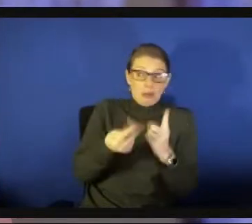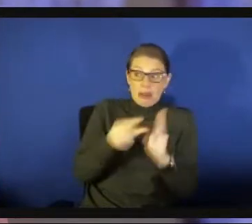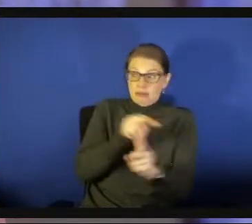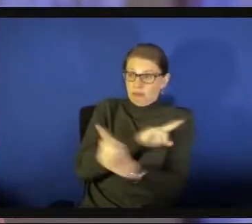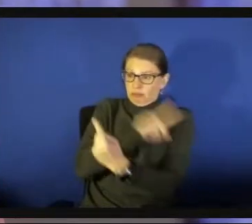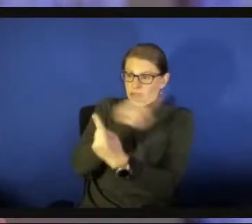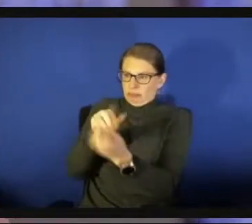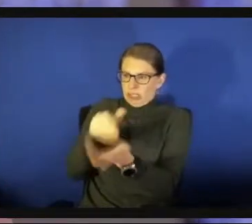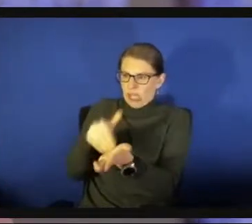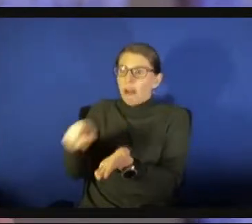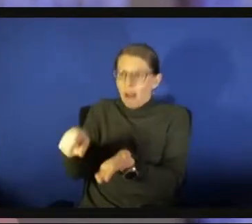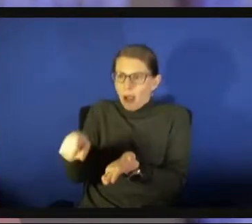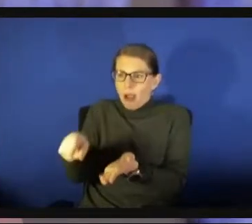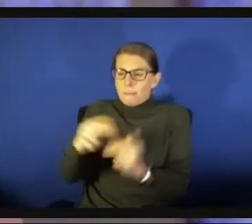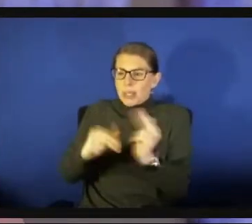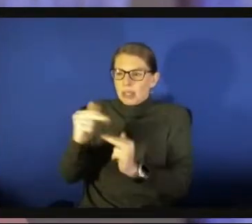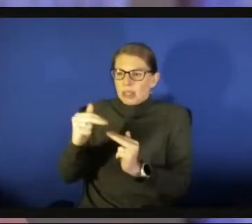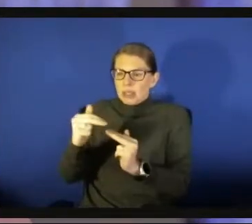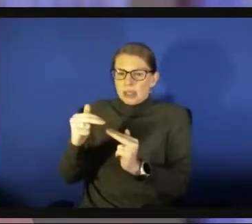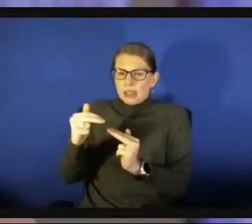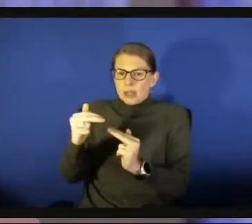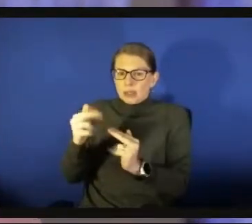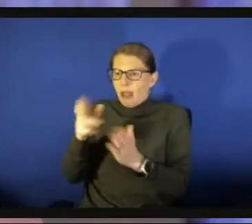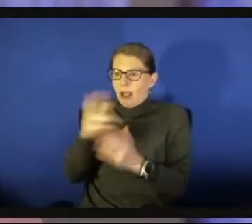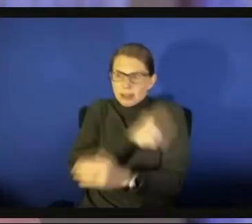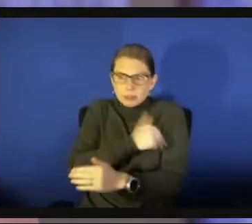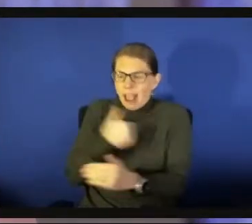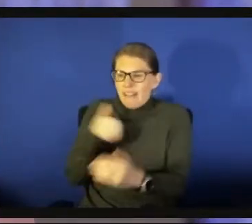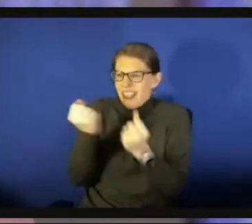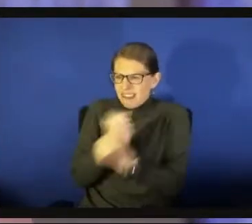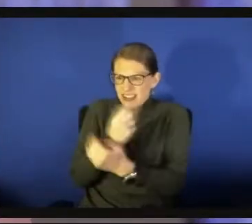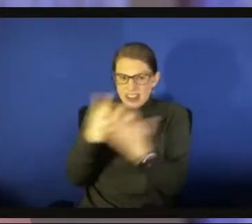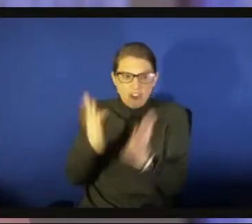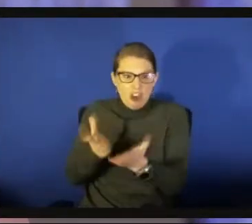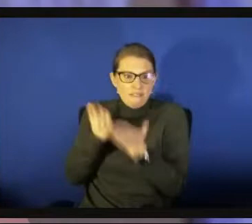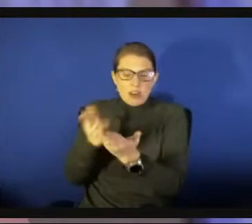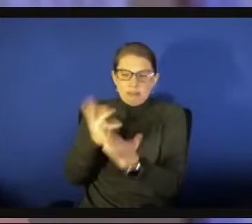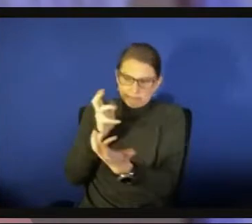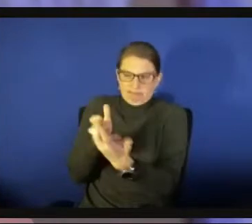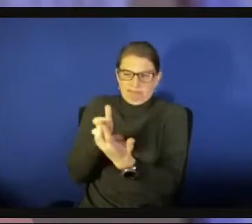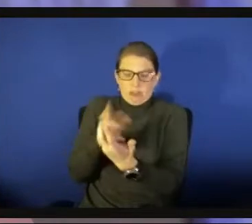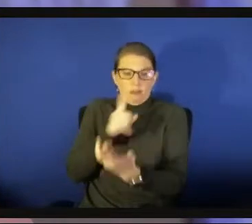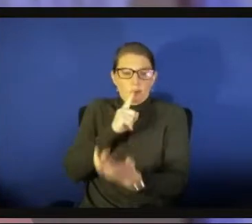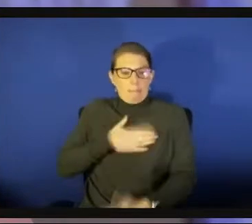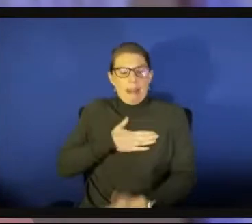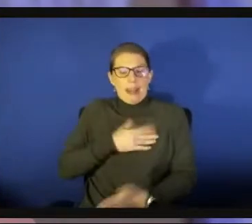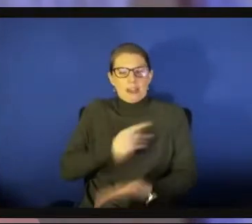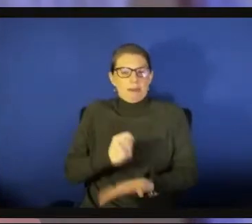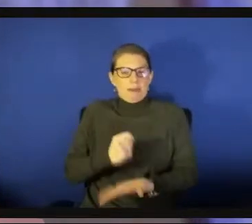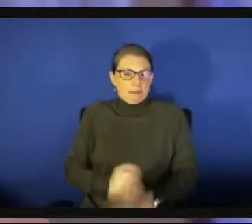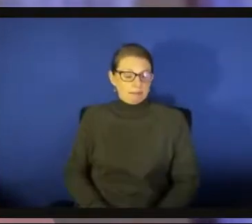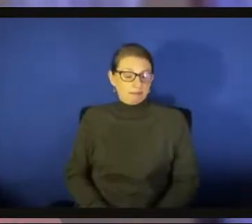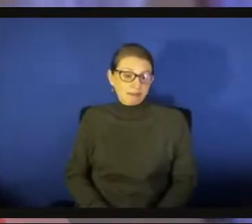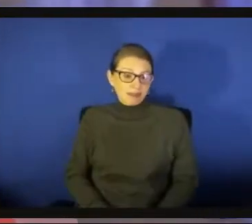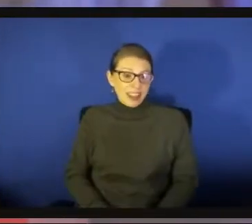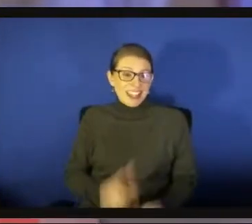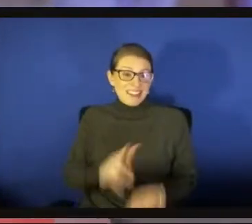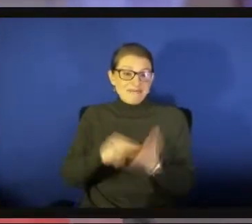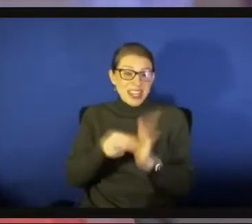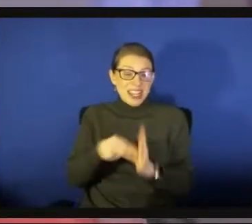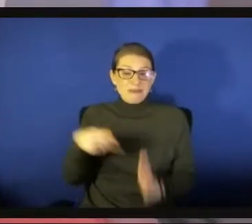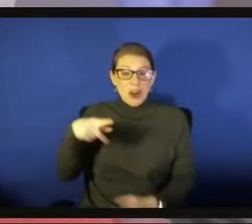facility that has all the tools available to offer to match the right treatment for you. And so proton therapy completes my toolbox, which is really important for me as a